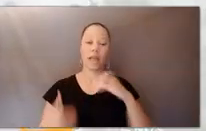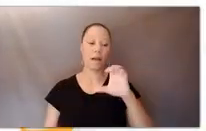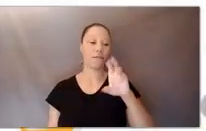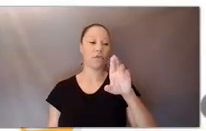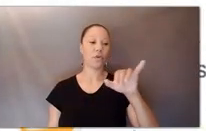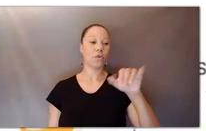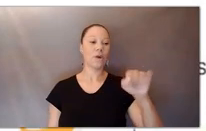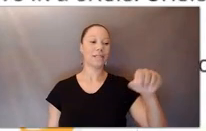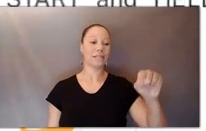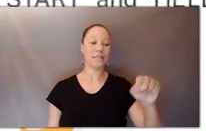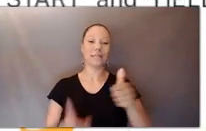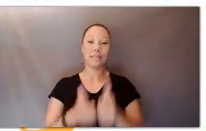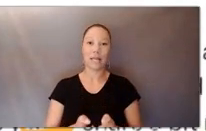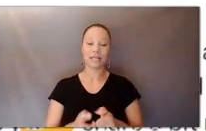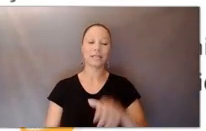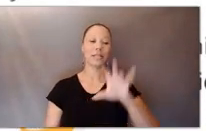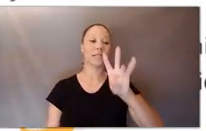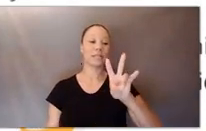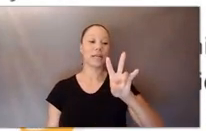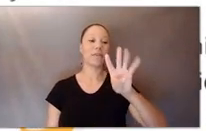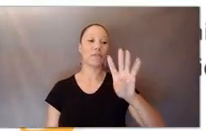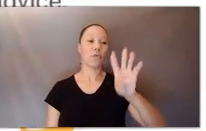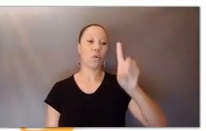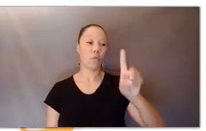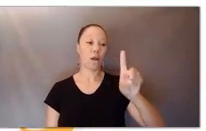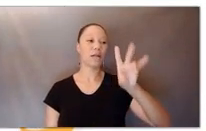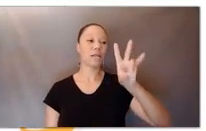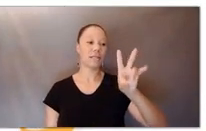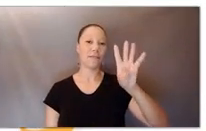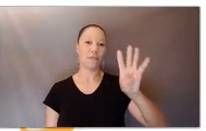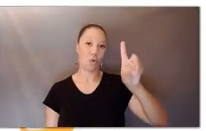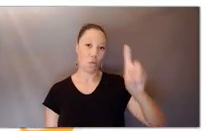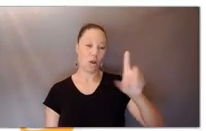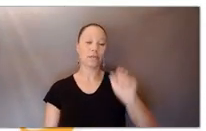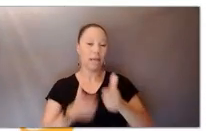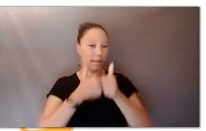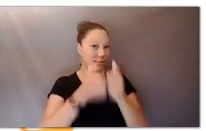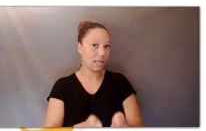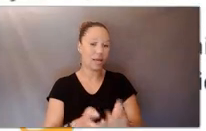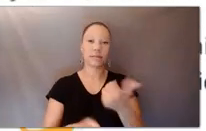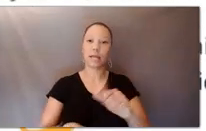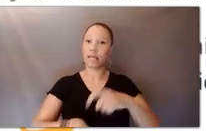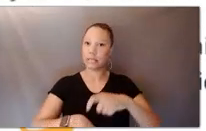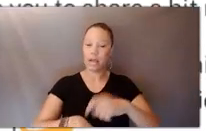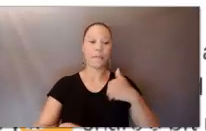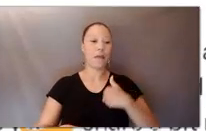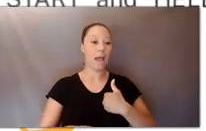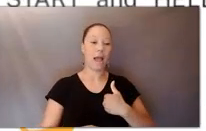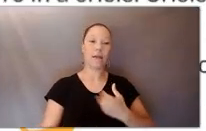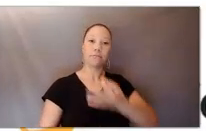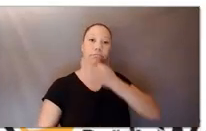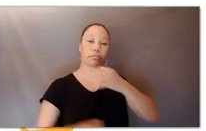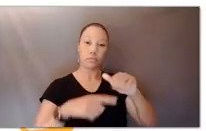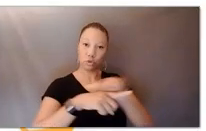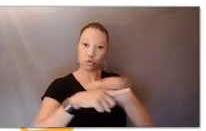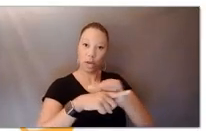which I love. It's just 741-741, just those 6 digits. And you can text at any time, and they're very well-trained professionals to respond.